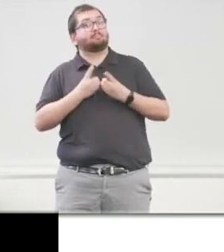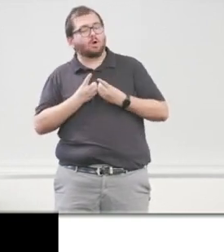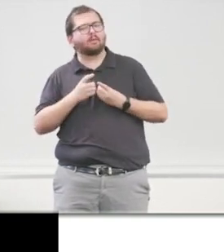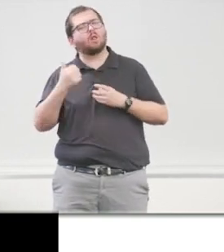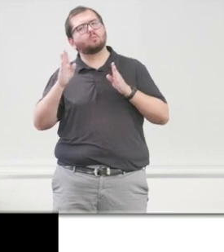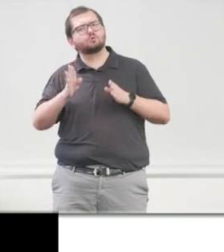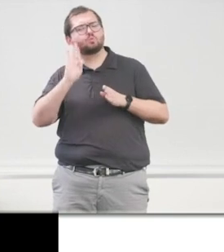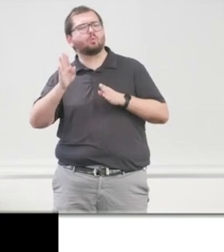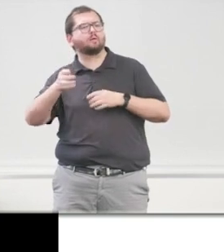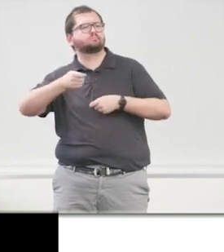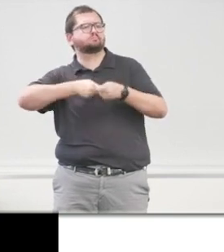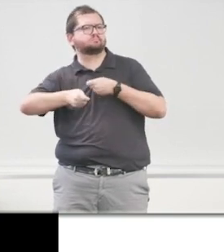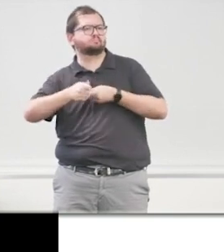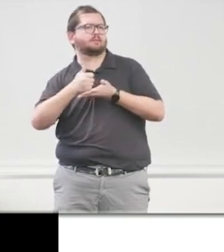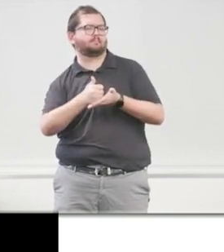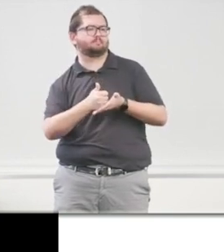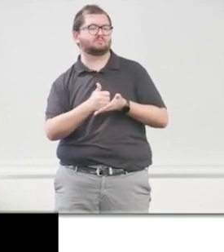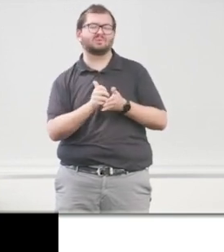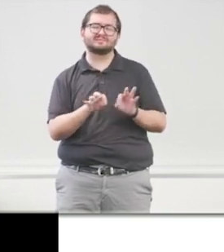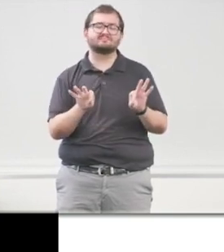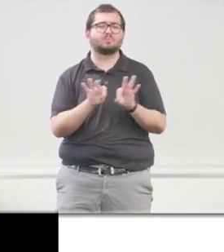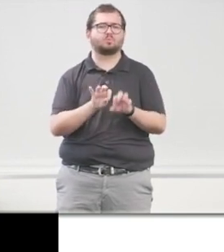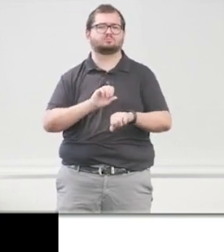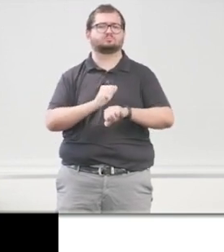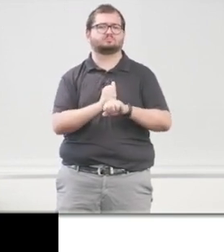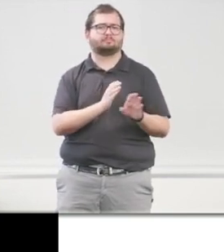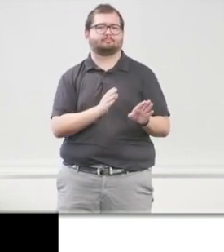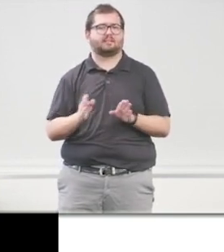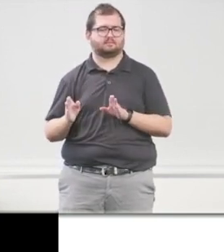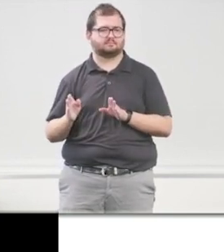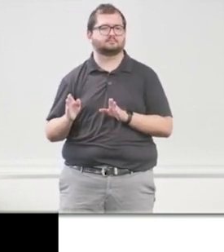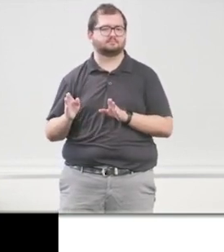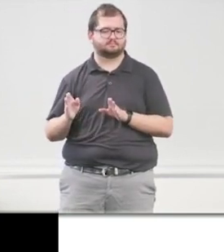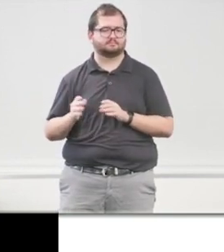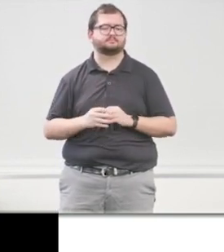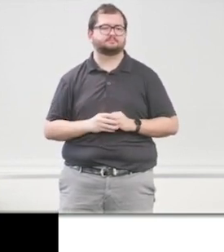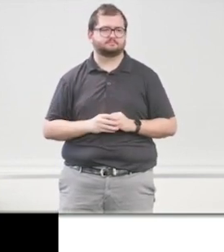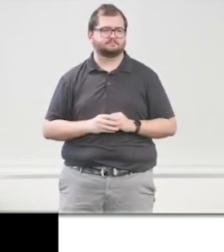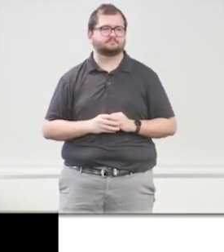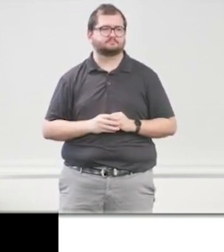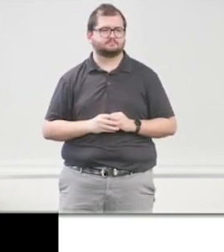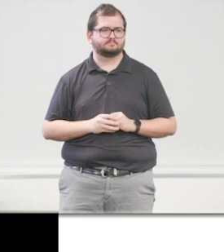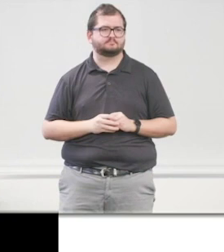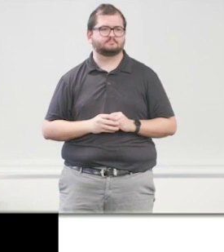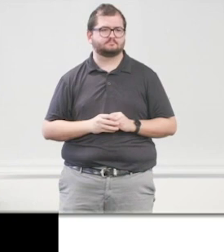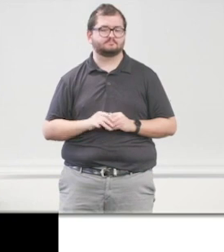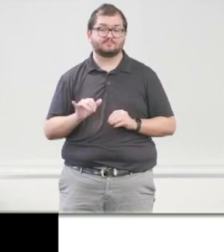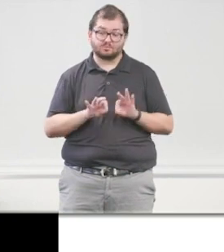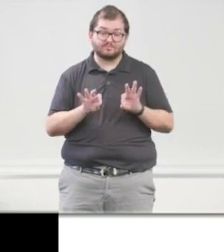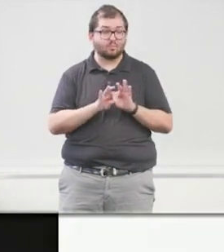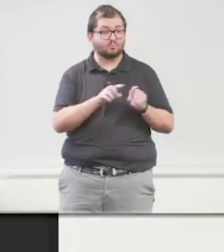of us. So having that plan is very important. And then make sure that you train your